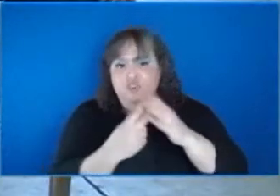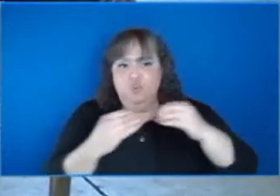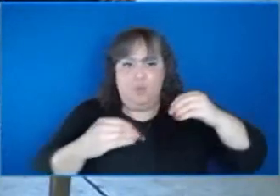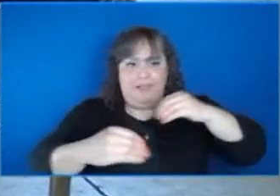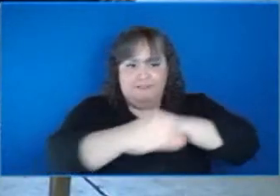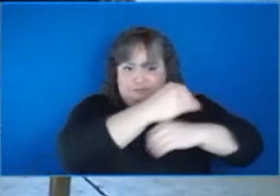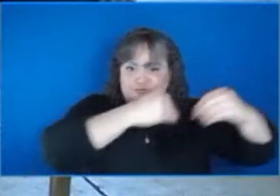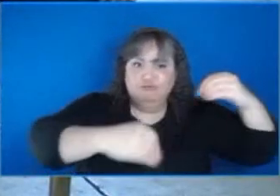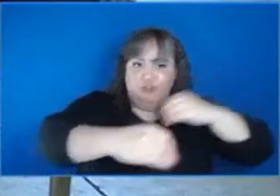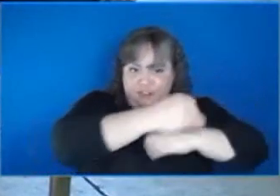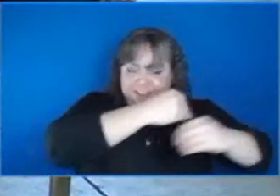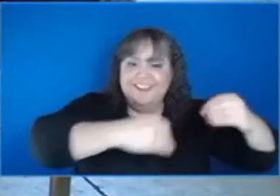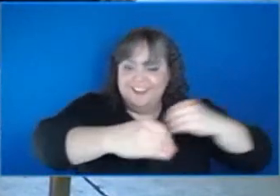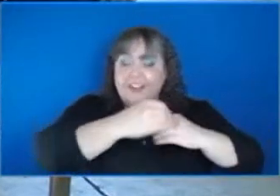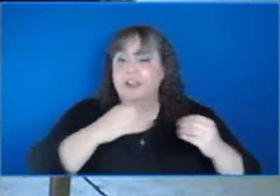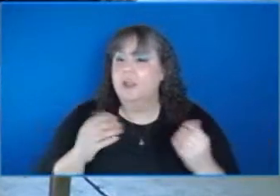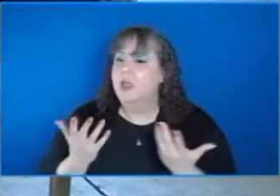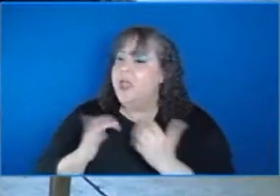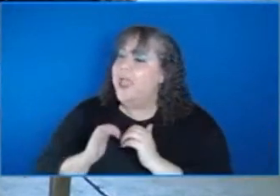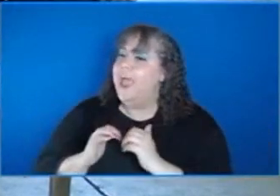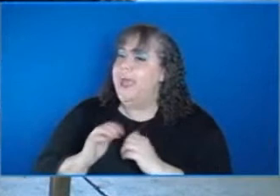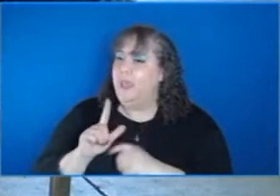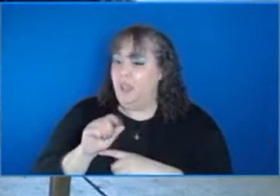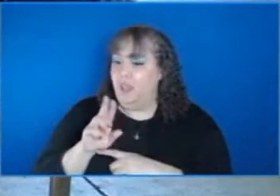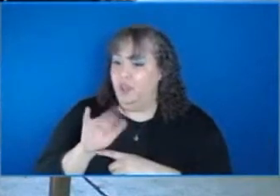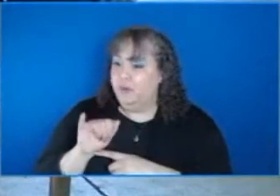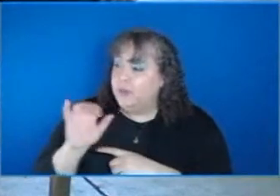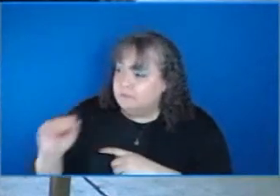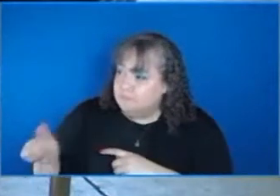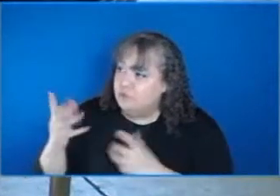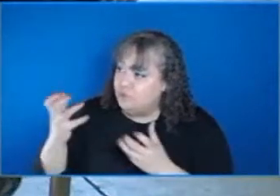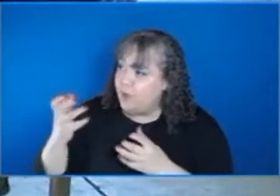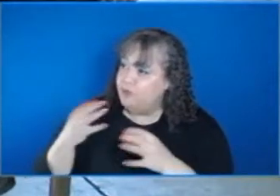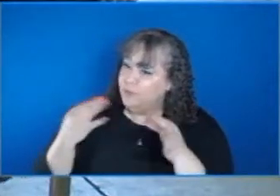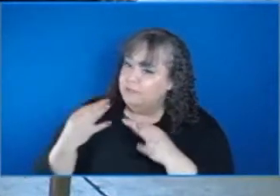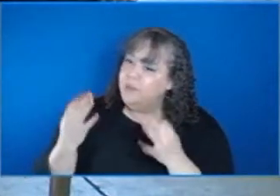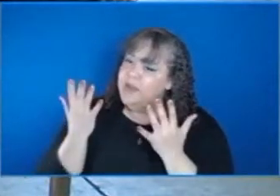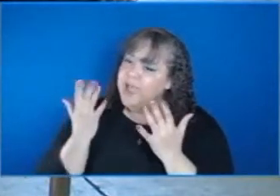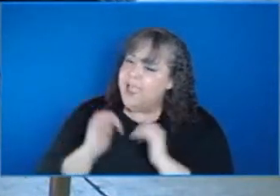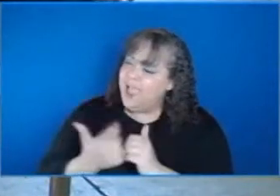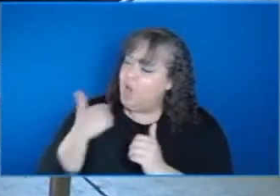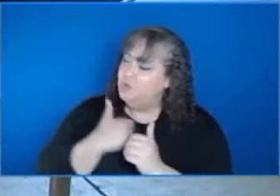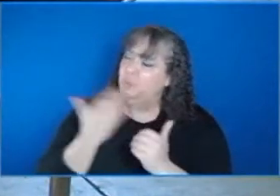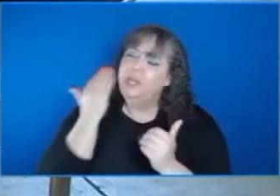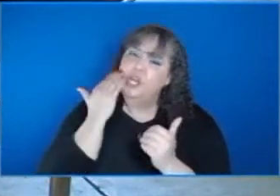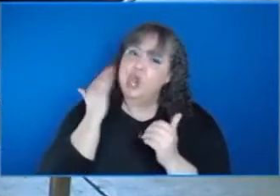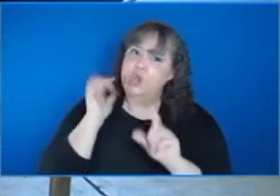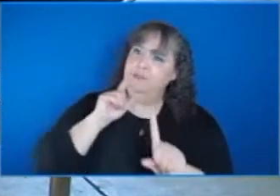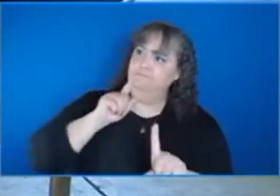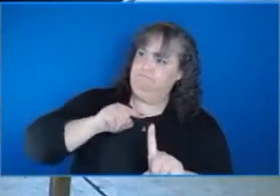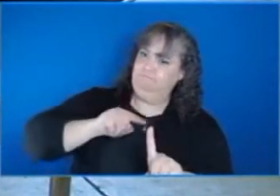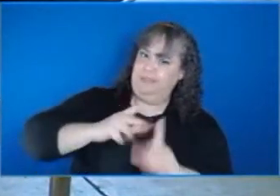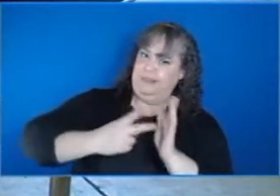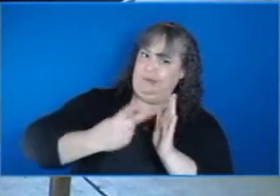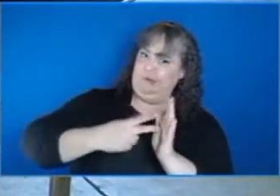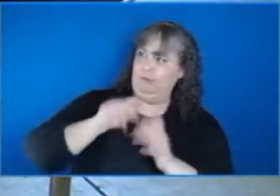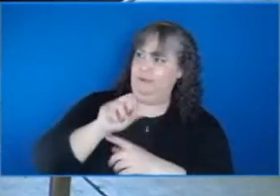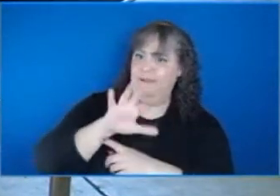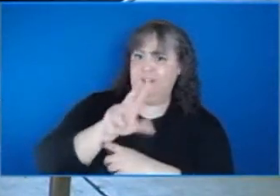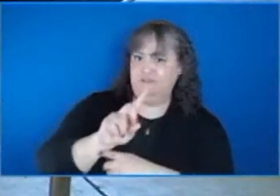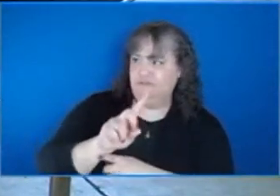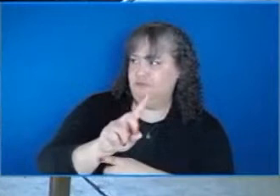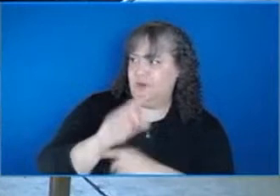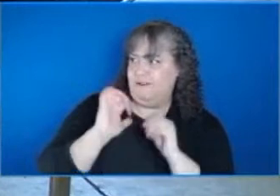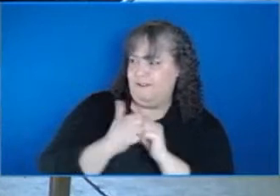a binary asteroid and how we know what the orbit is of Dimorphos around Didymos? Yeah, what's really interesting, right? I mean, and even if you look at the model, like those two are